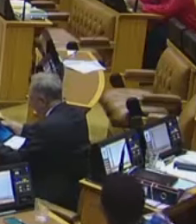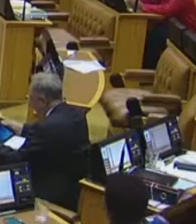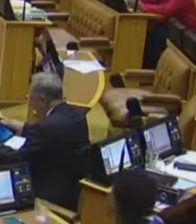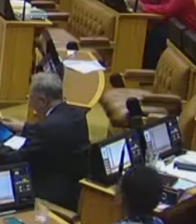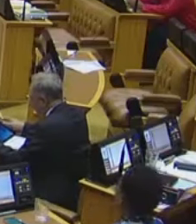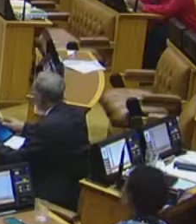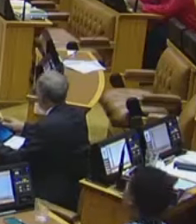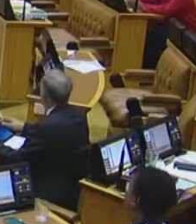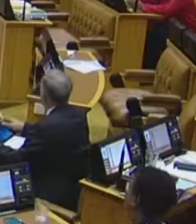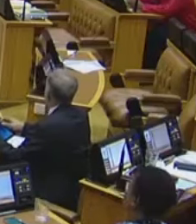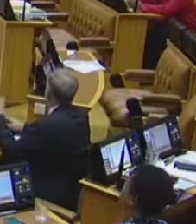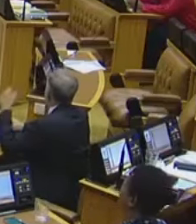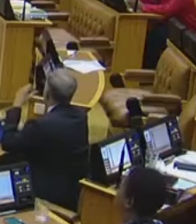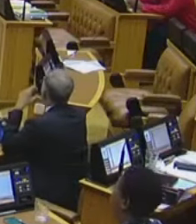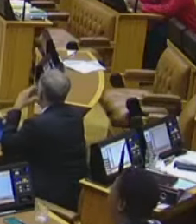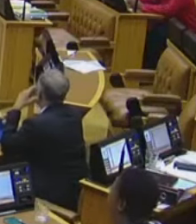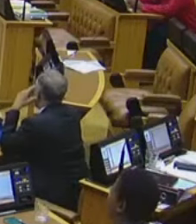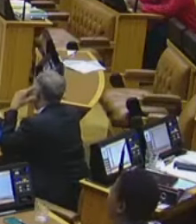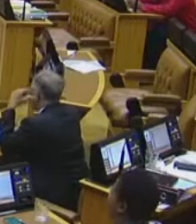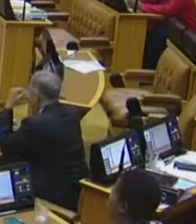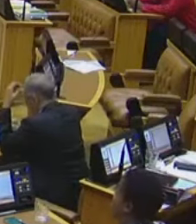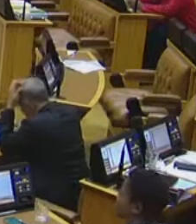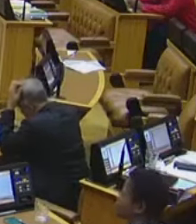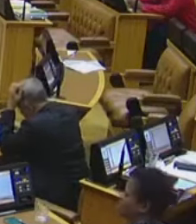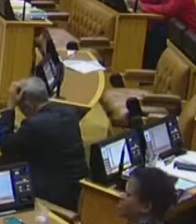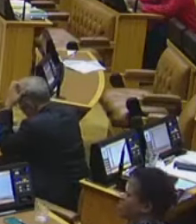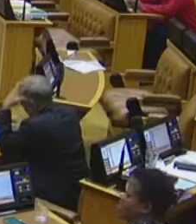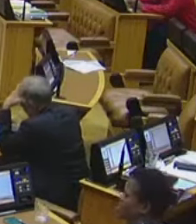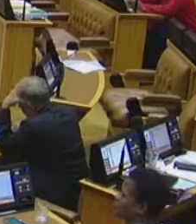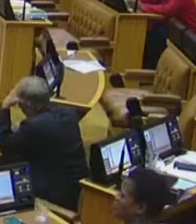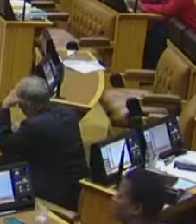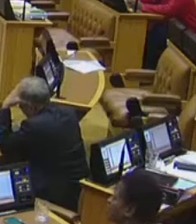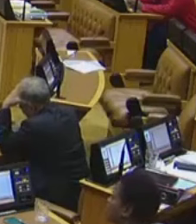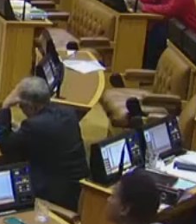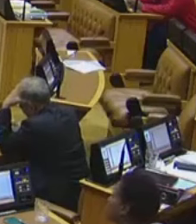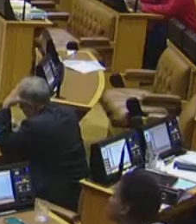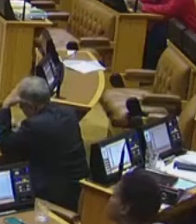and finish here. We want to remove a person.